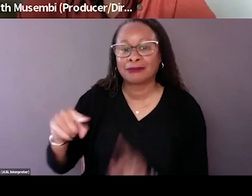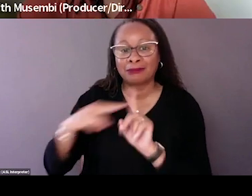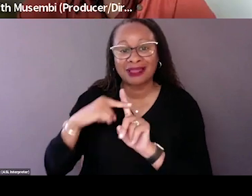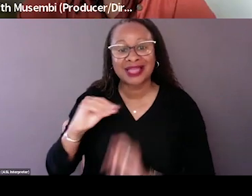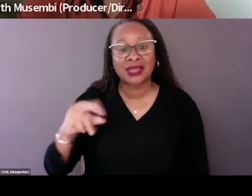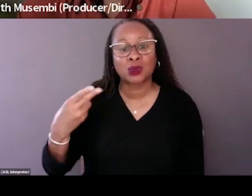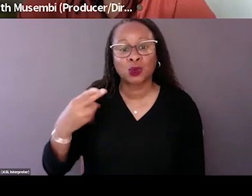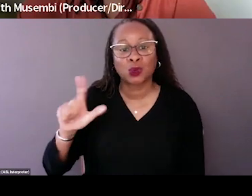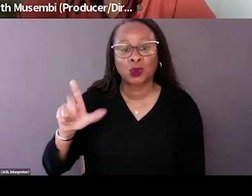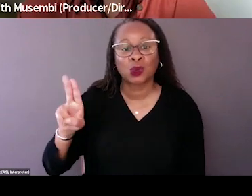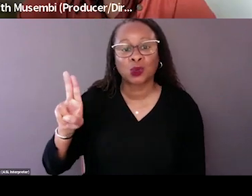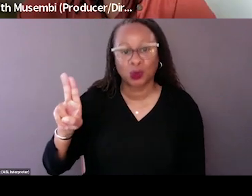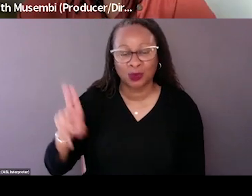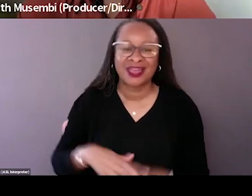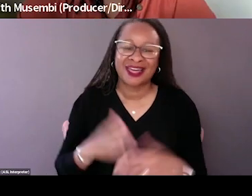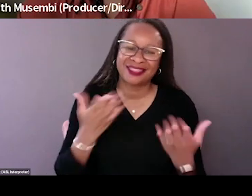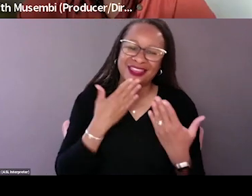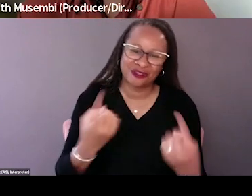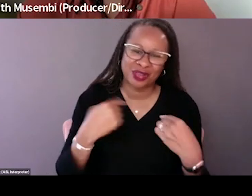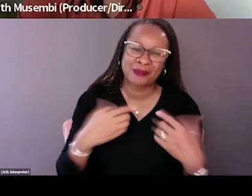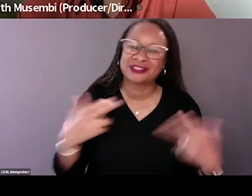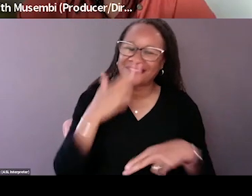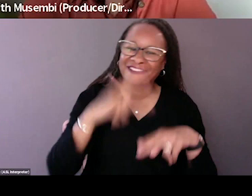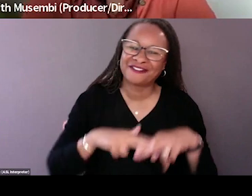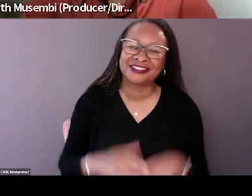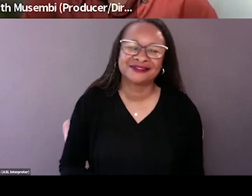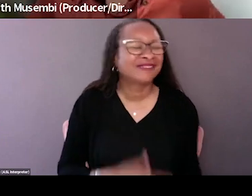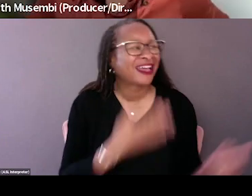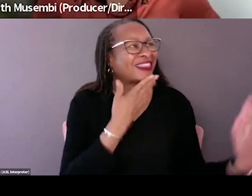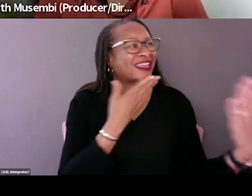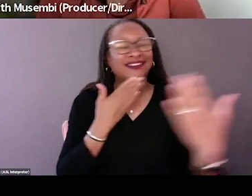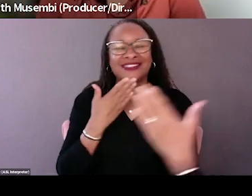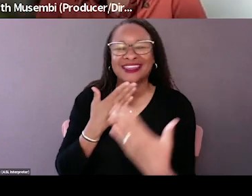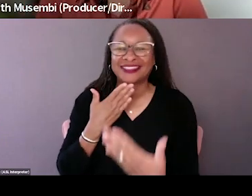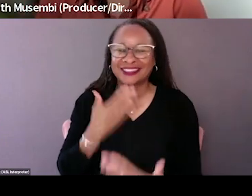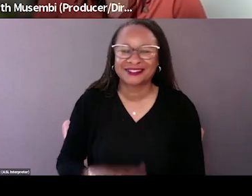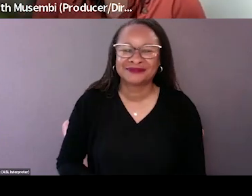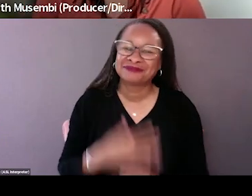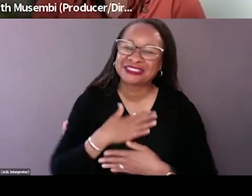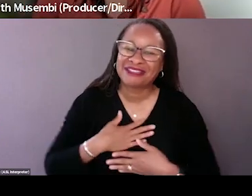for being here. This was a lot of fun. Thank you. Thank you, Natalie. It's been lovely.